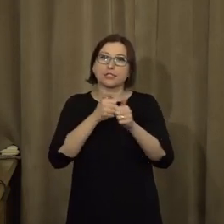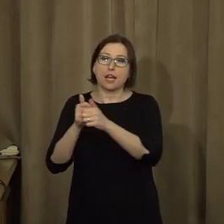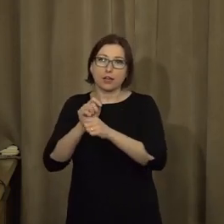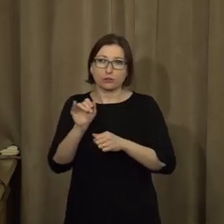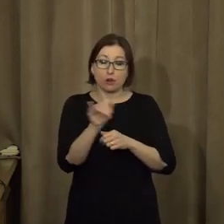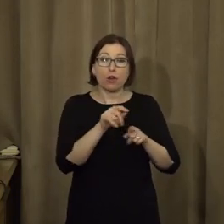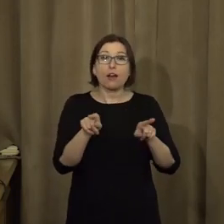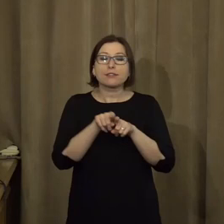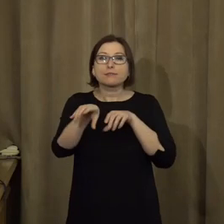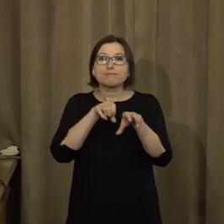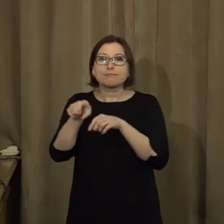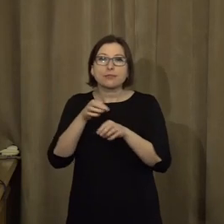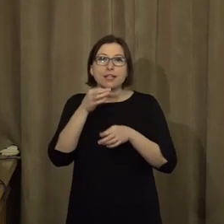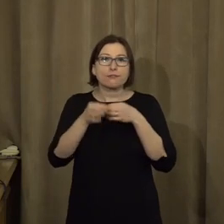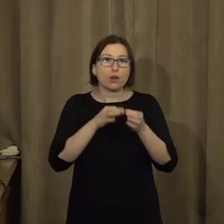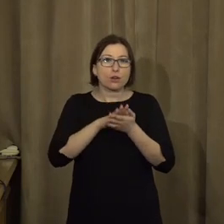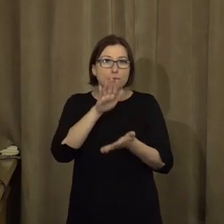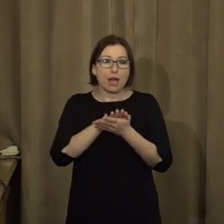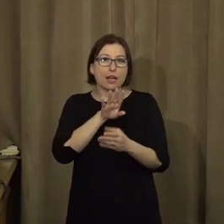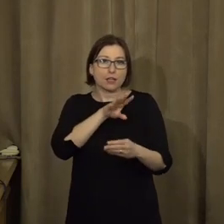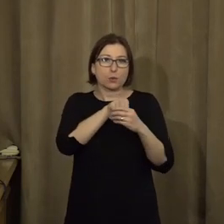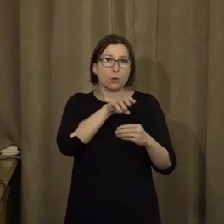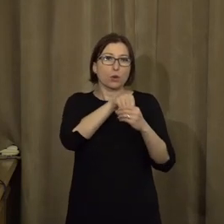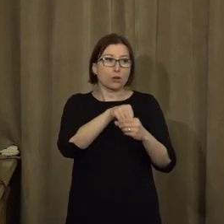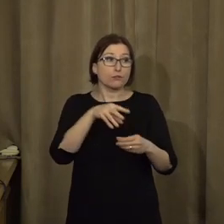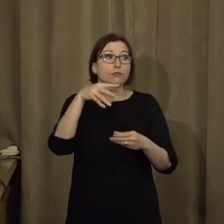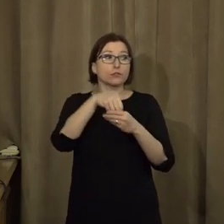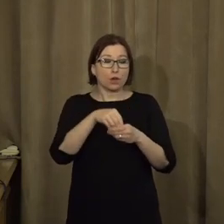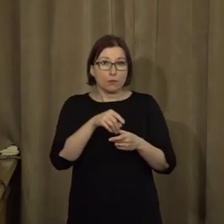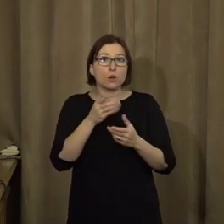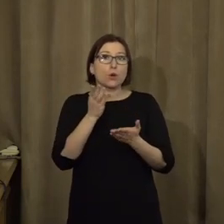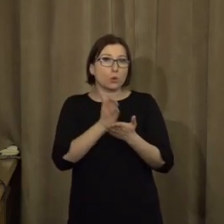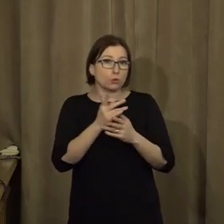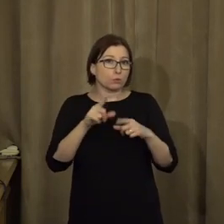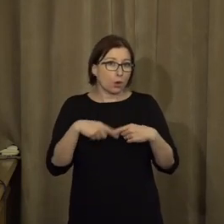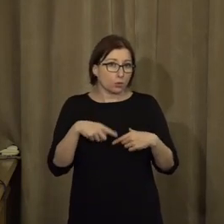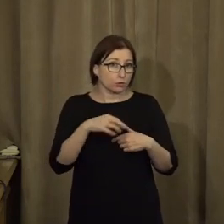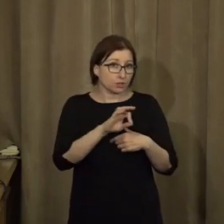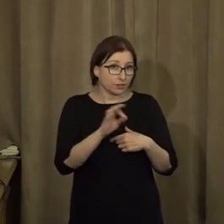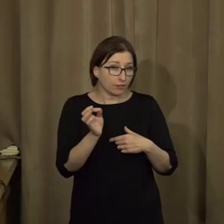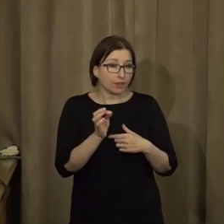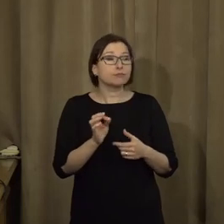metadata, which is possible to use. However,